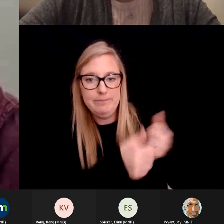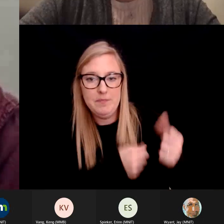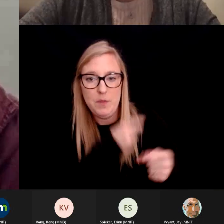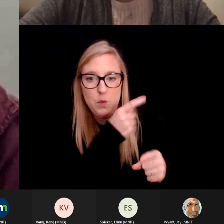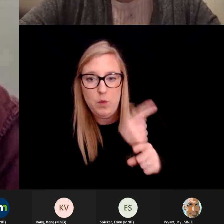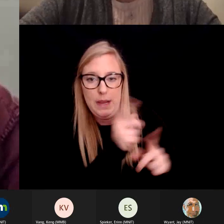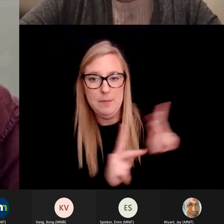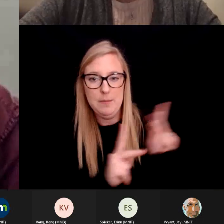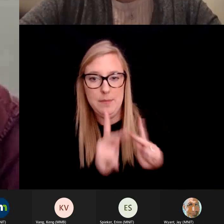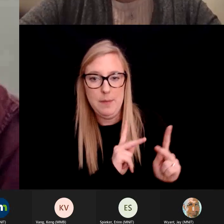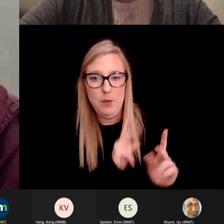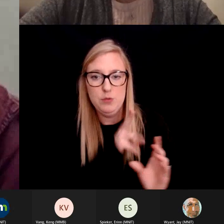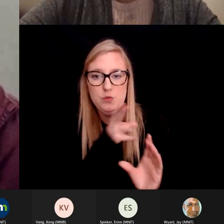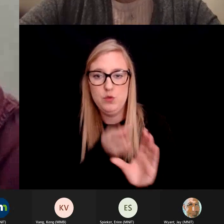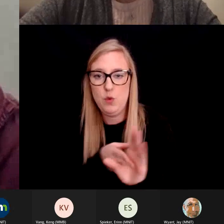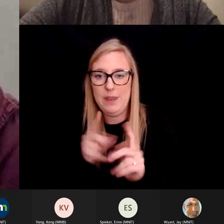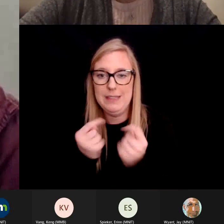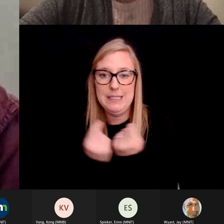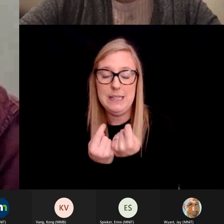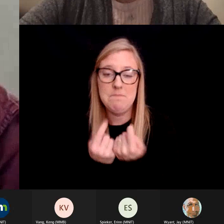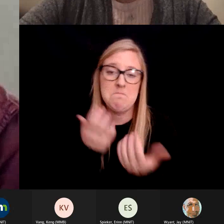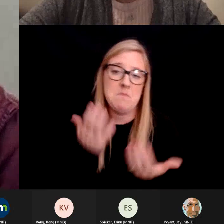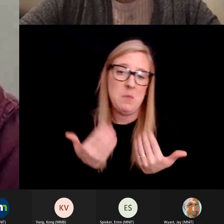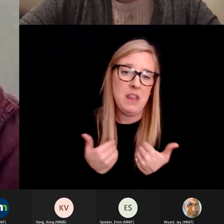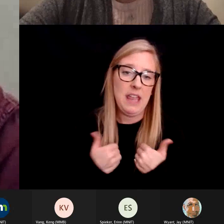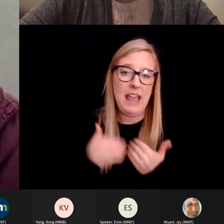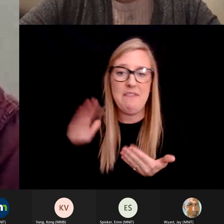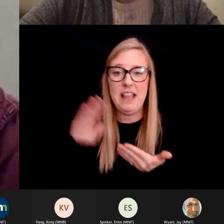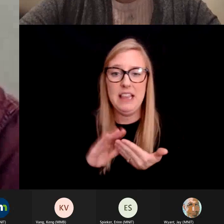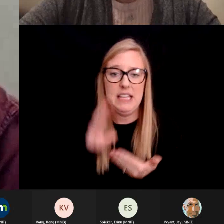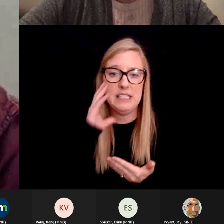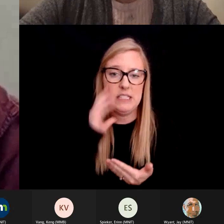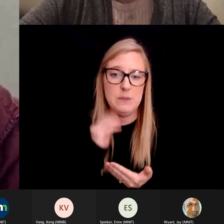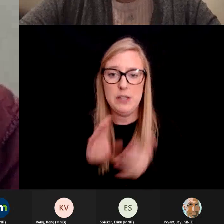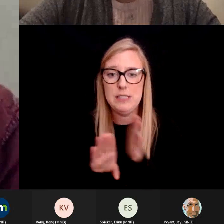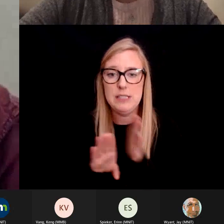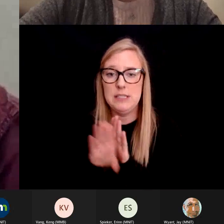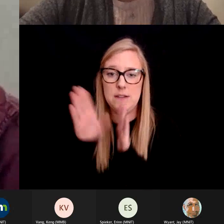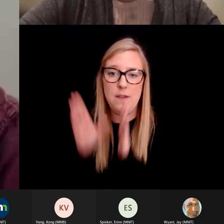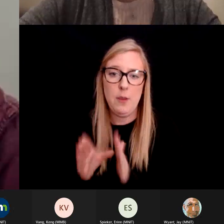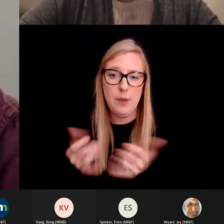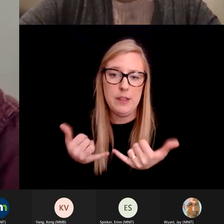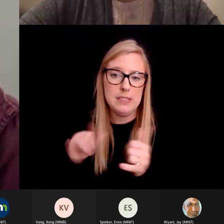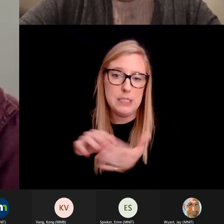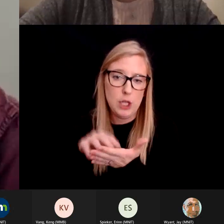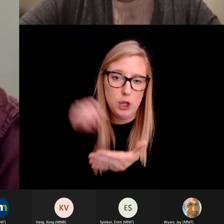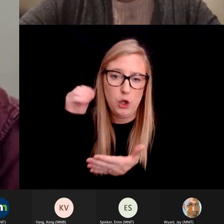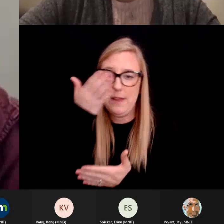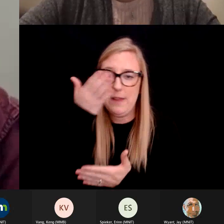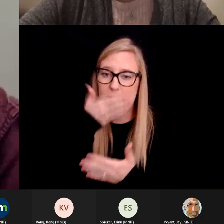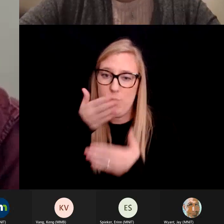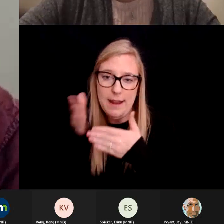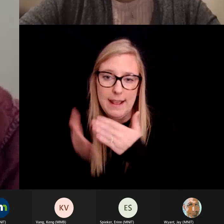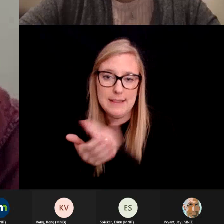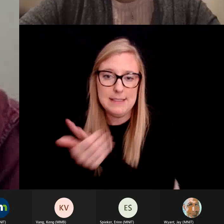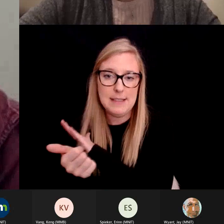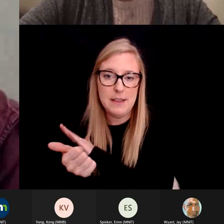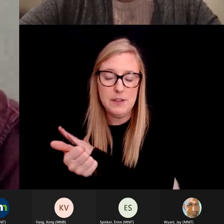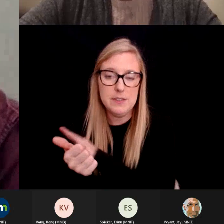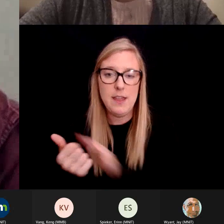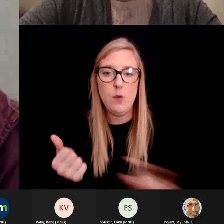have maybe a more junior developer that is still learning their front end skills, they're paired with a much more